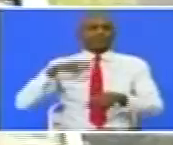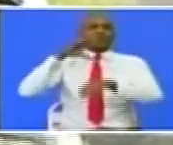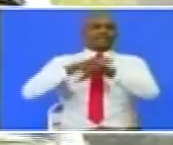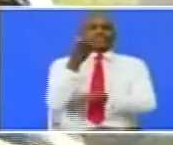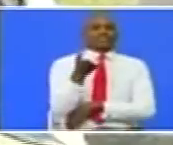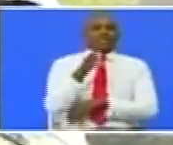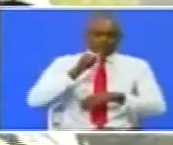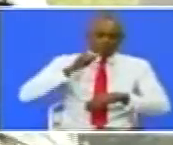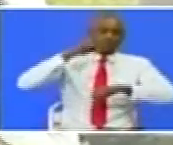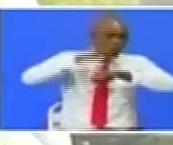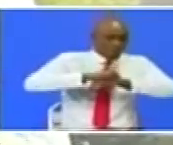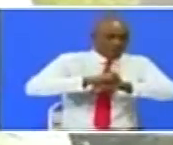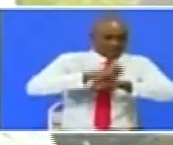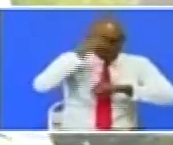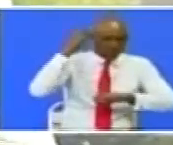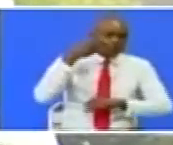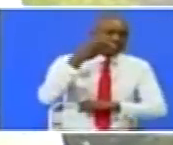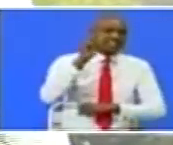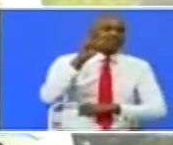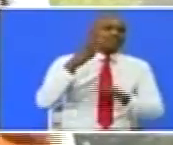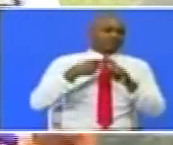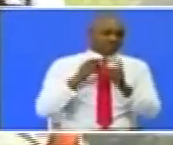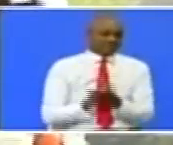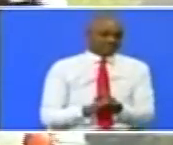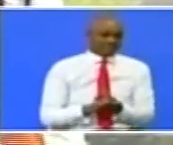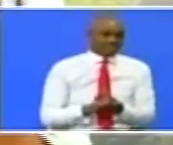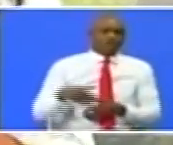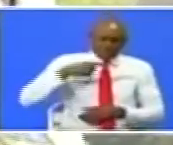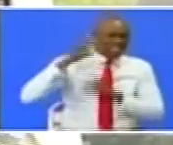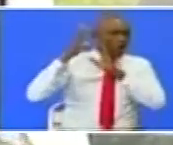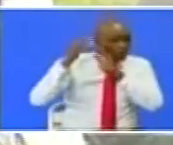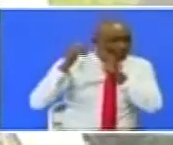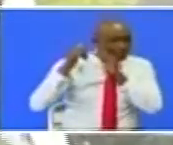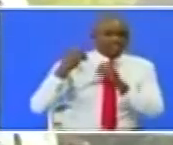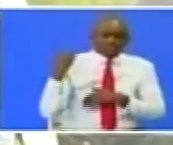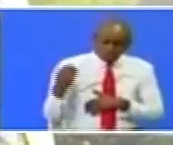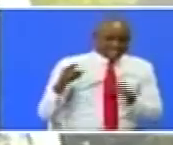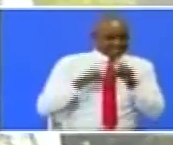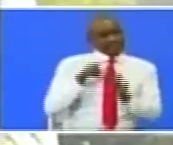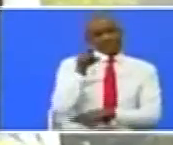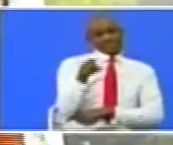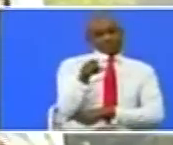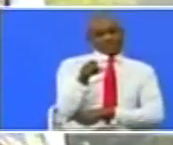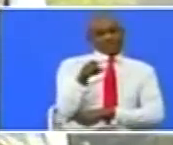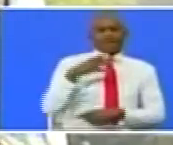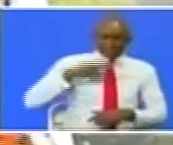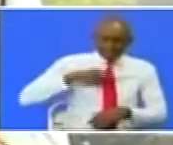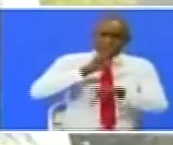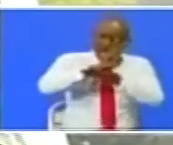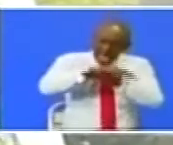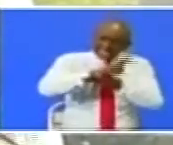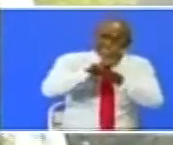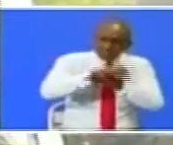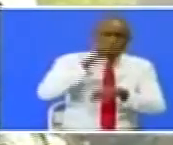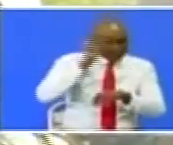learning institutions because of their HIV status. It is the hope of vocal children like Elijah that people's attitudes,